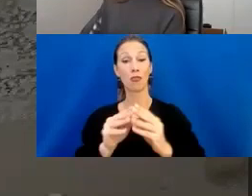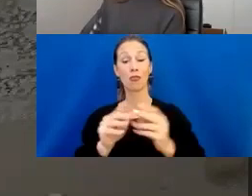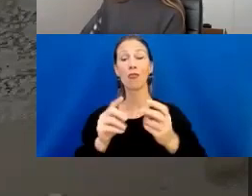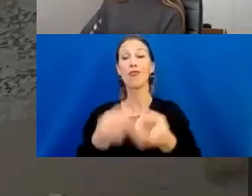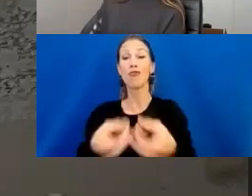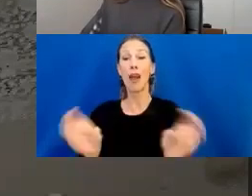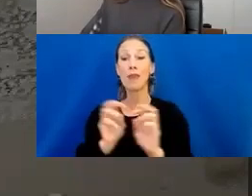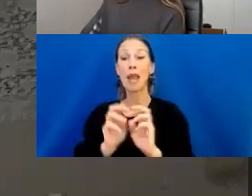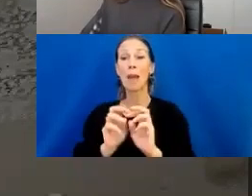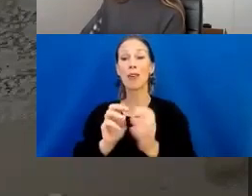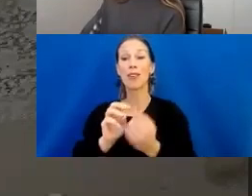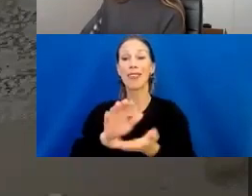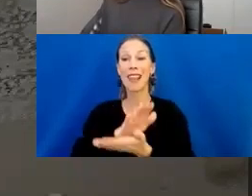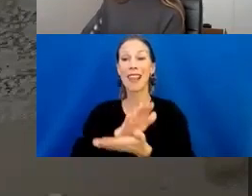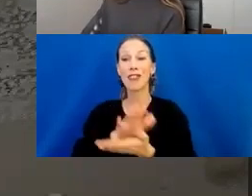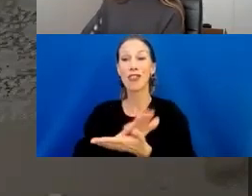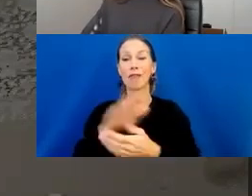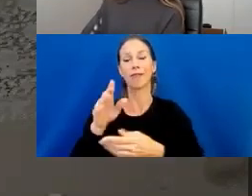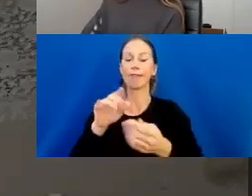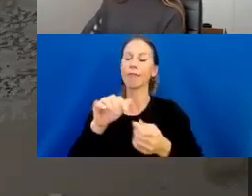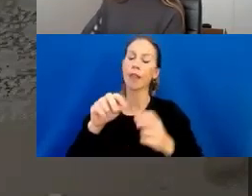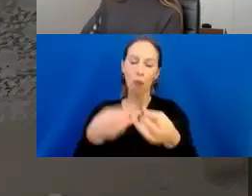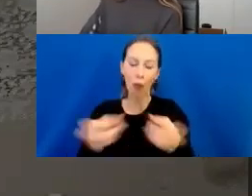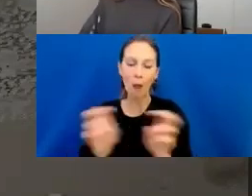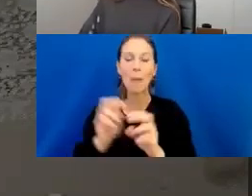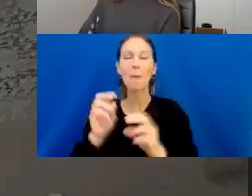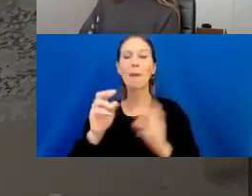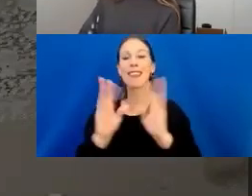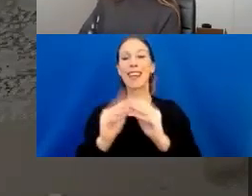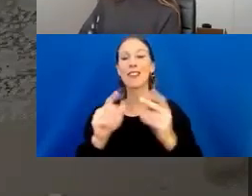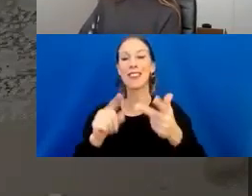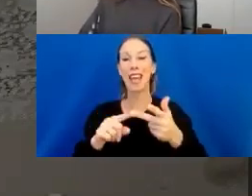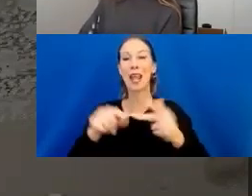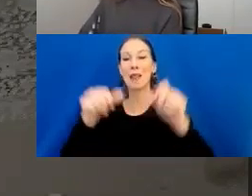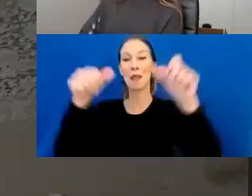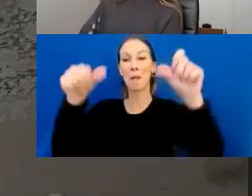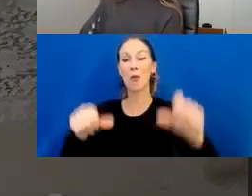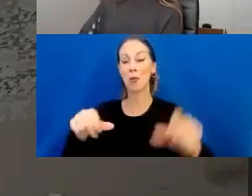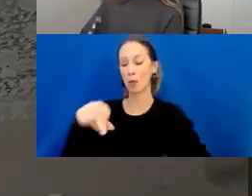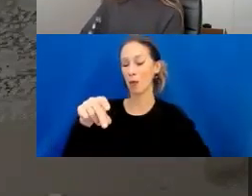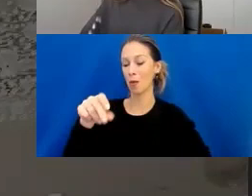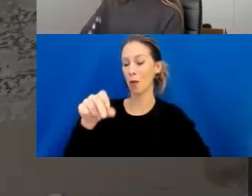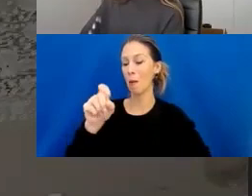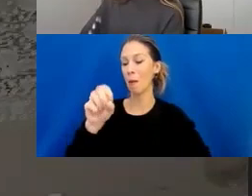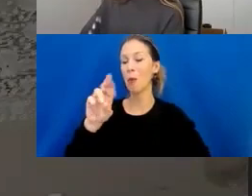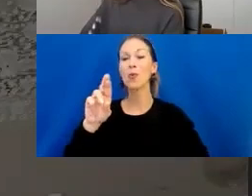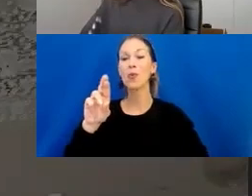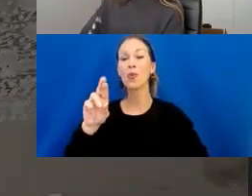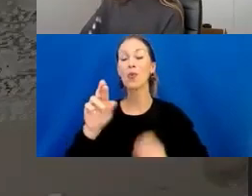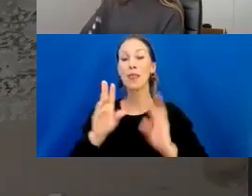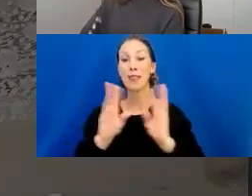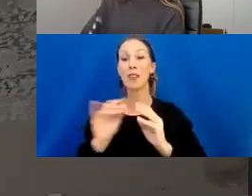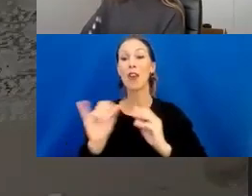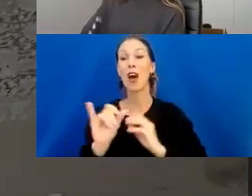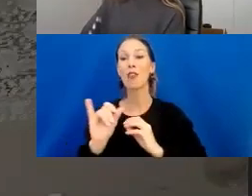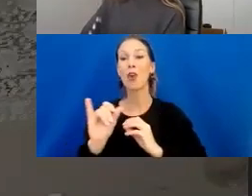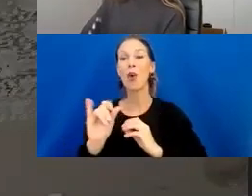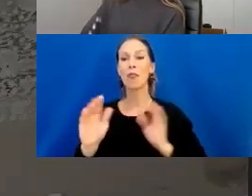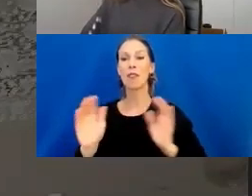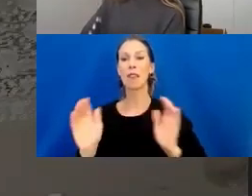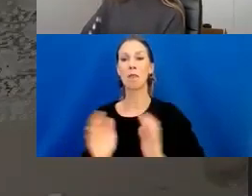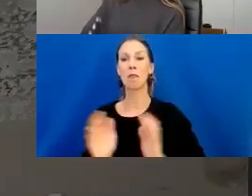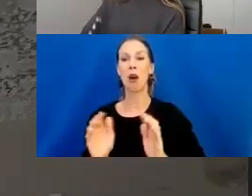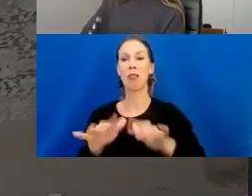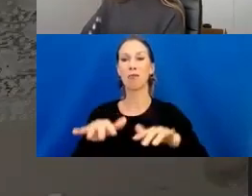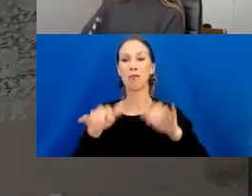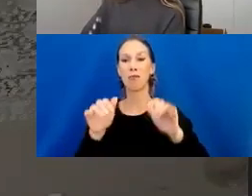sessions, and poster sessions will look like. This is also going to be used for any smaller symposium sessions, as well